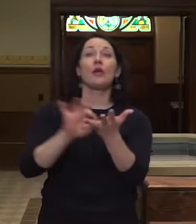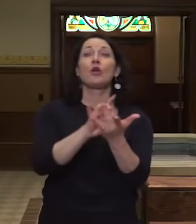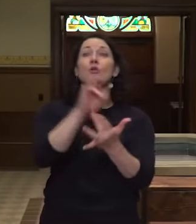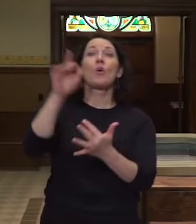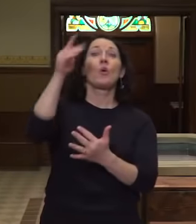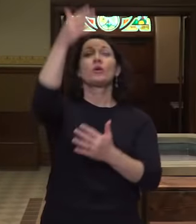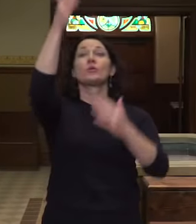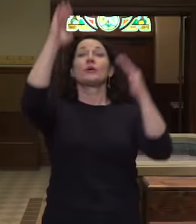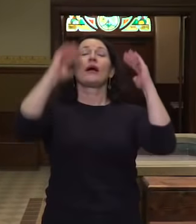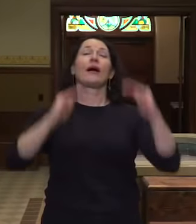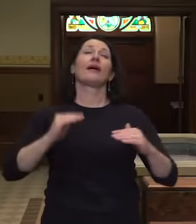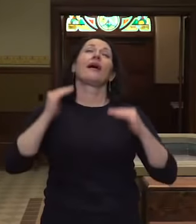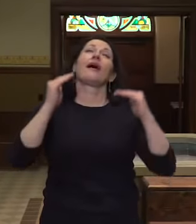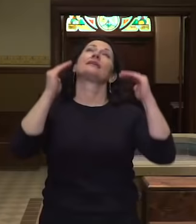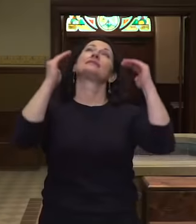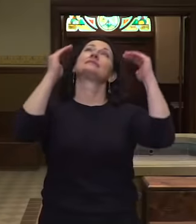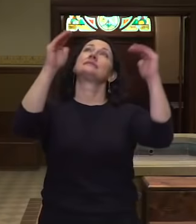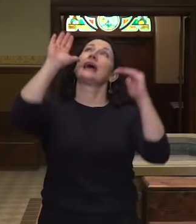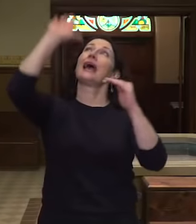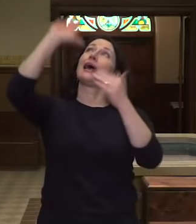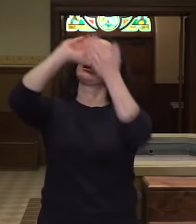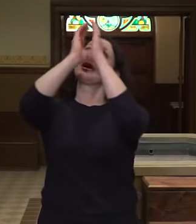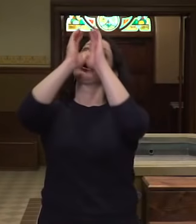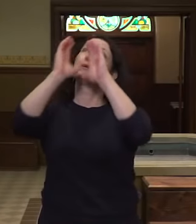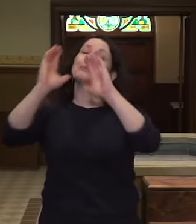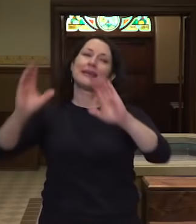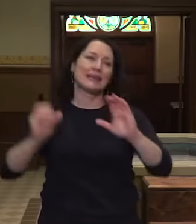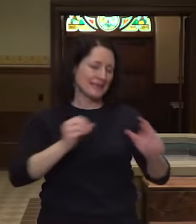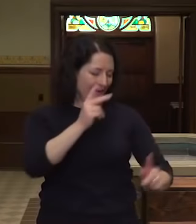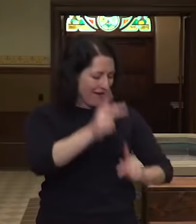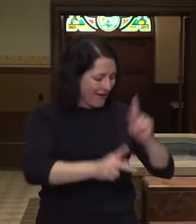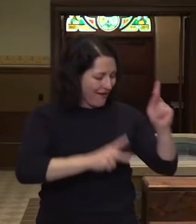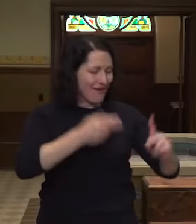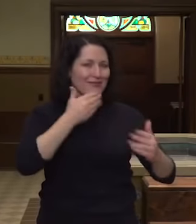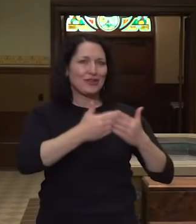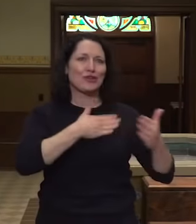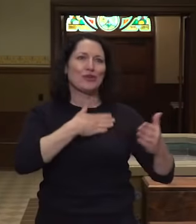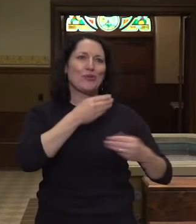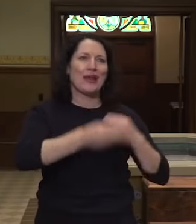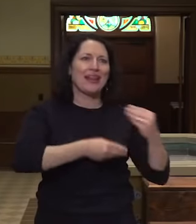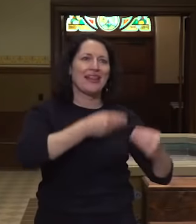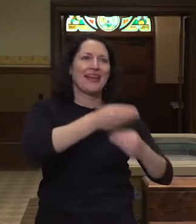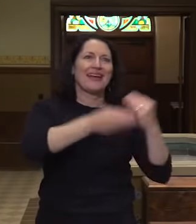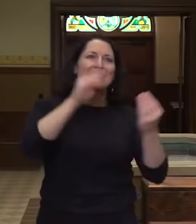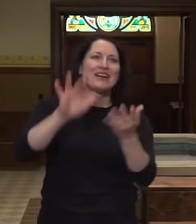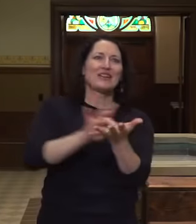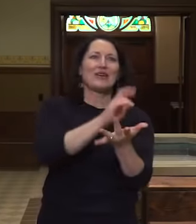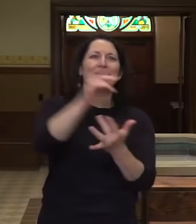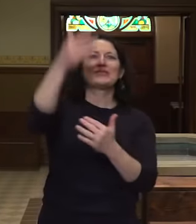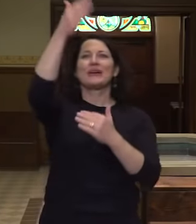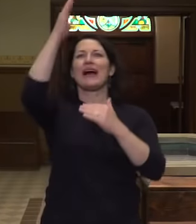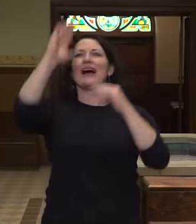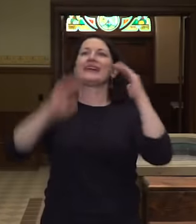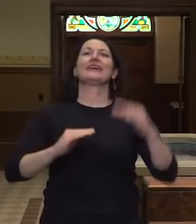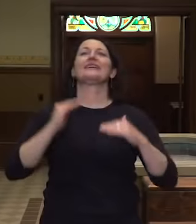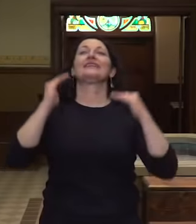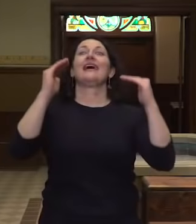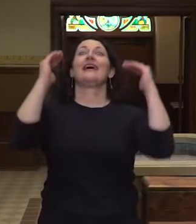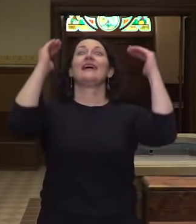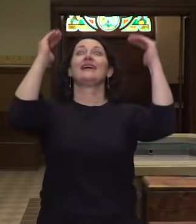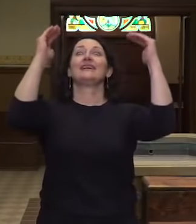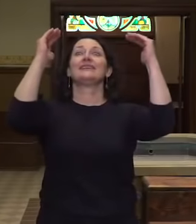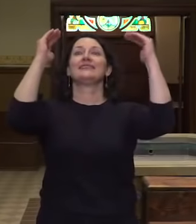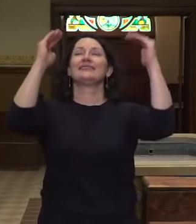Glory to God in the highest, and on earth is the people of goodwill. Glory to God in